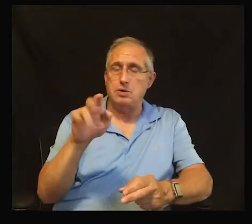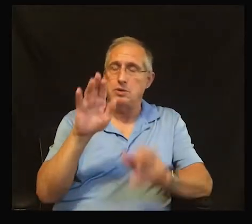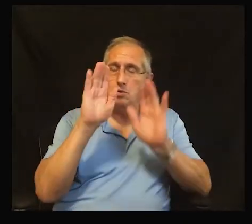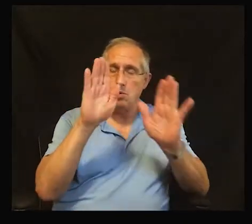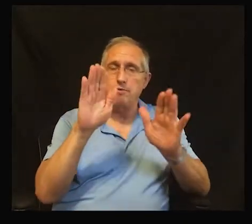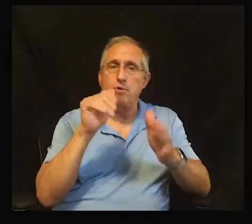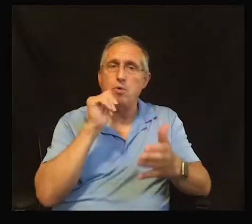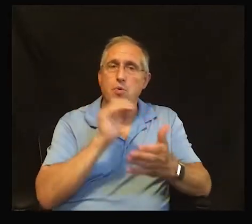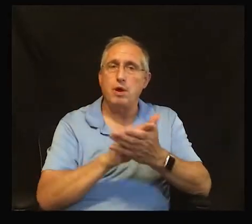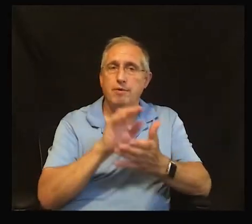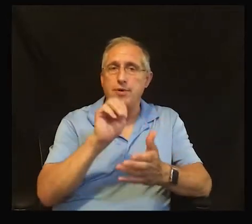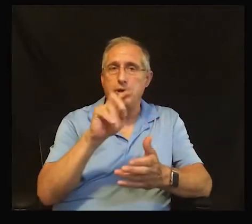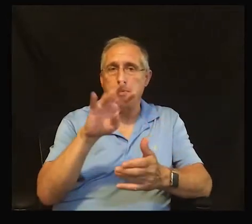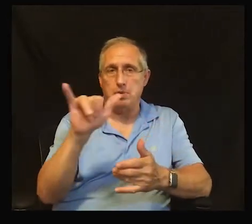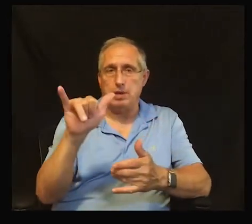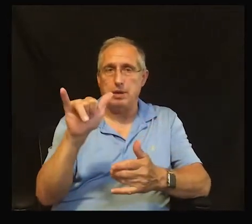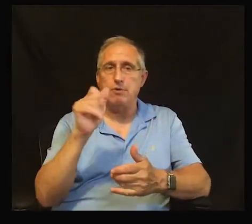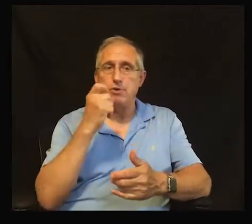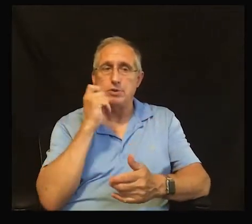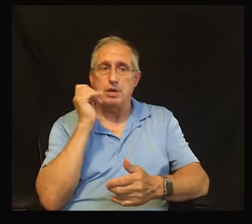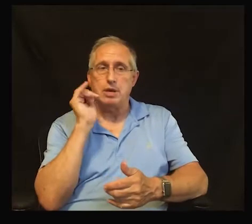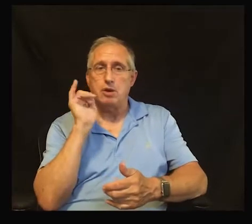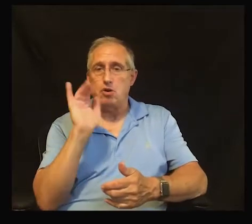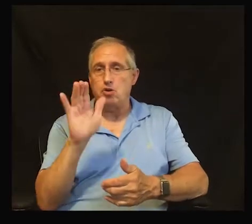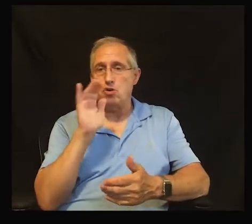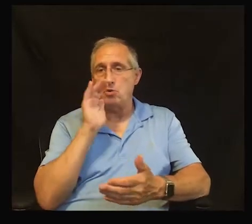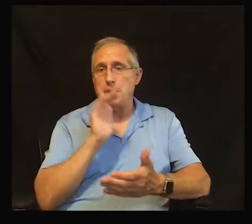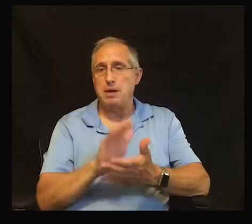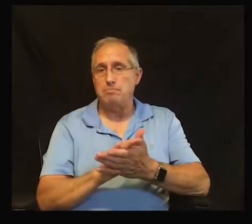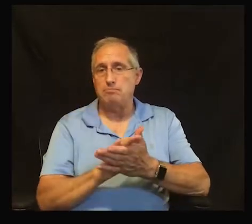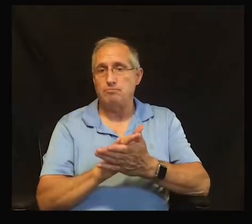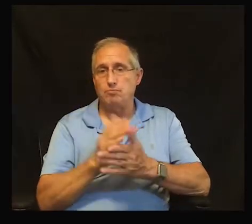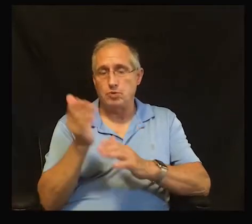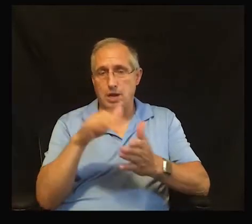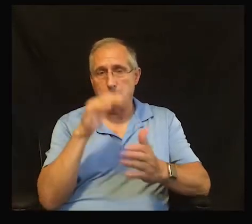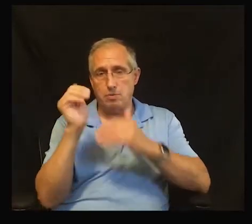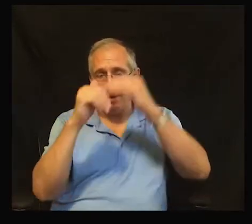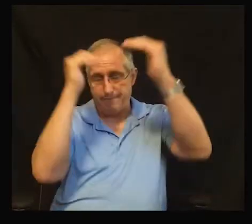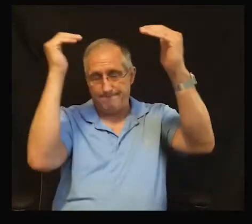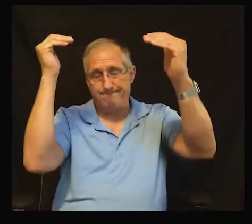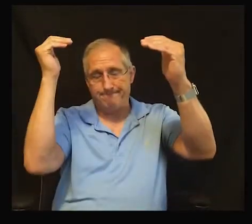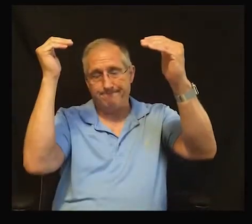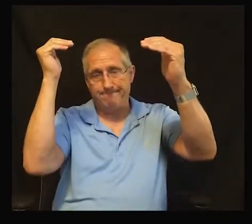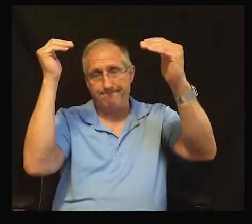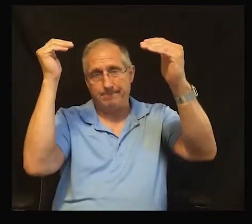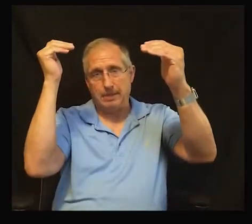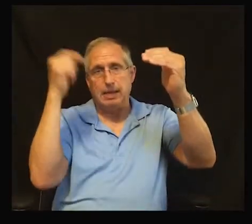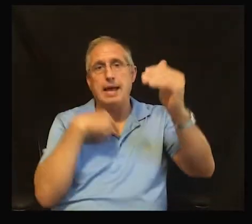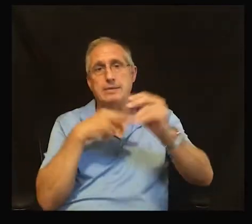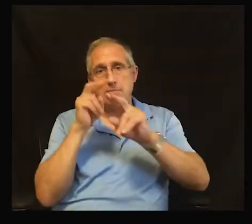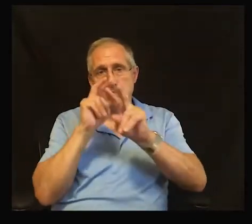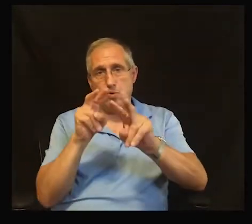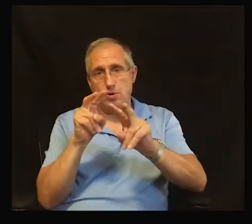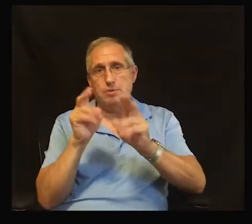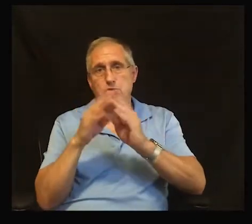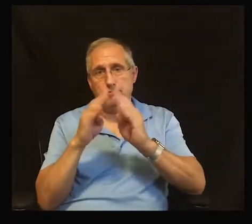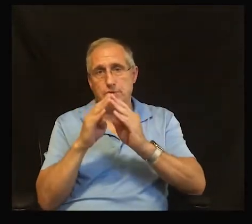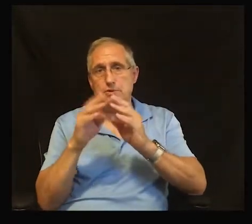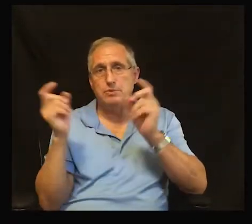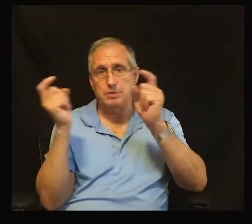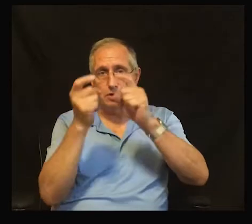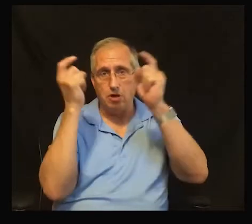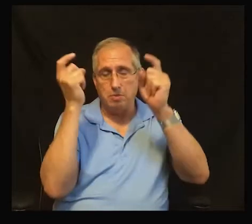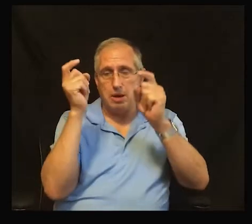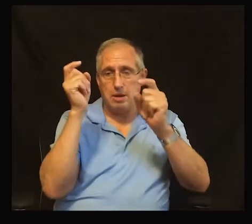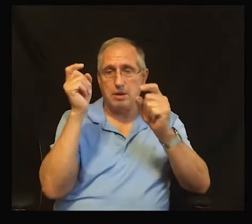Emily. Emily, recently, her mom went home to be with Jesus. And I was at the memorial service, the celebration